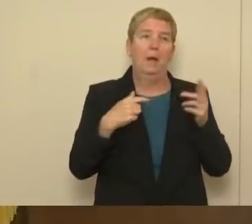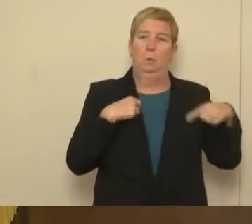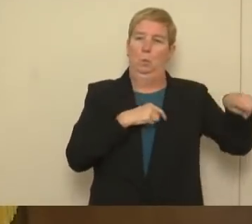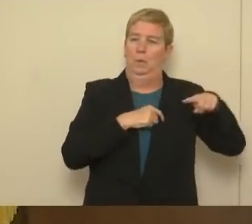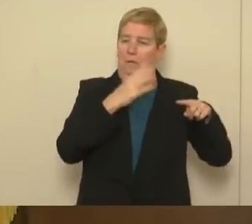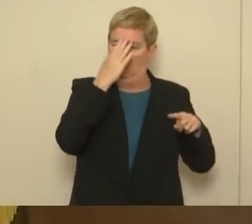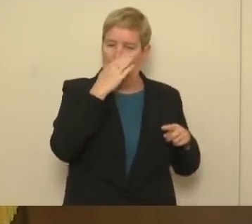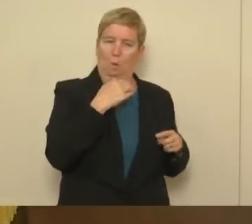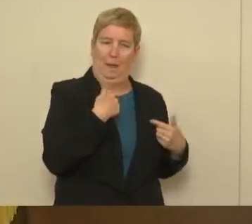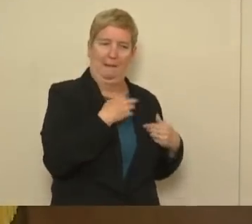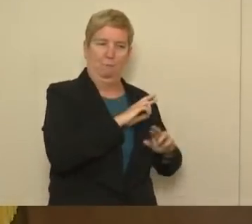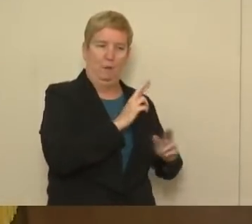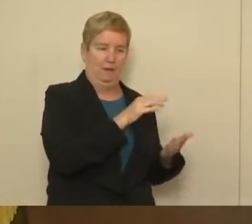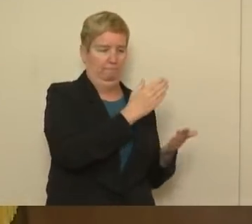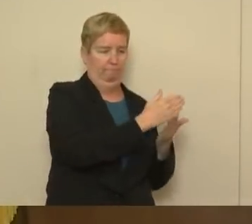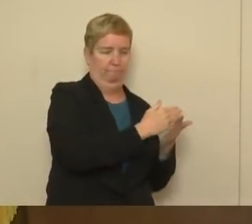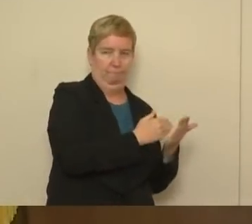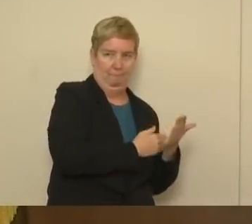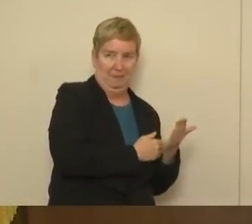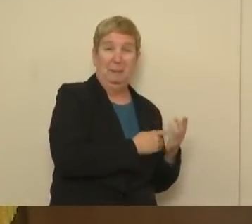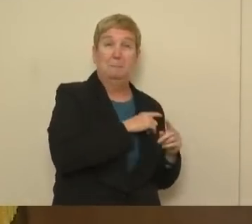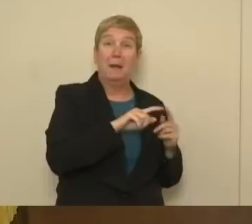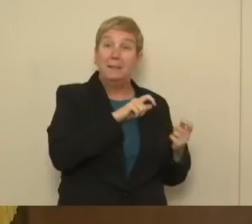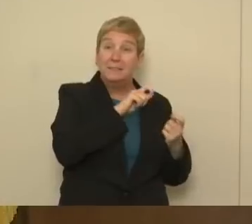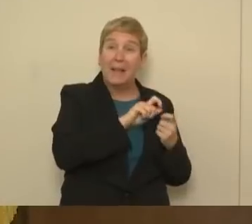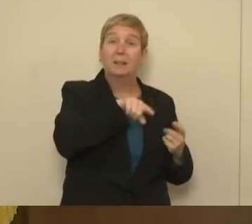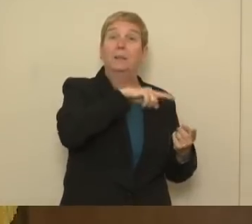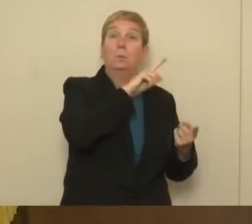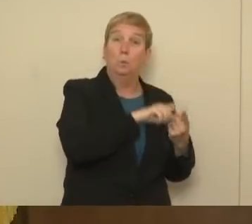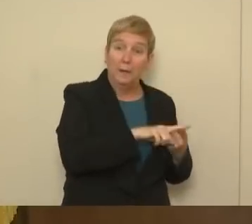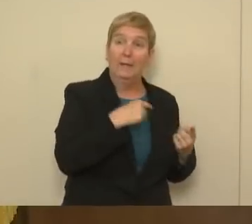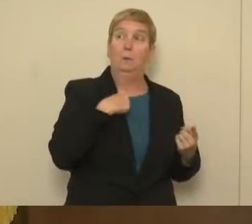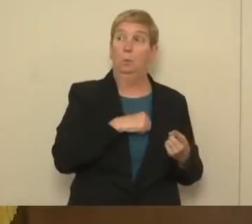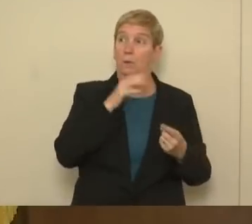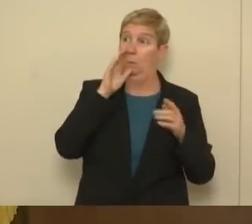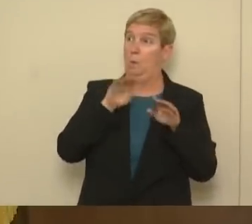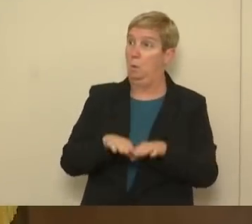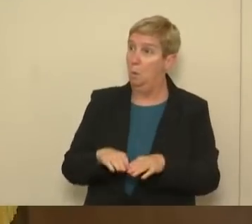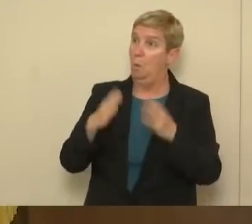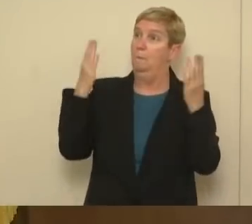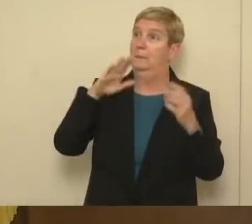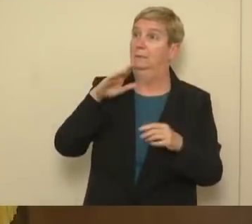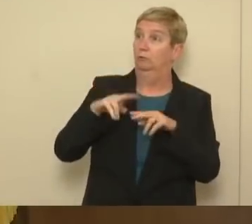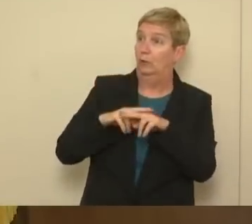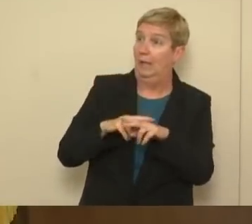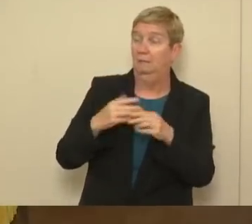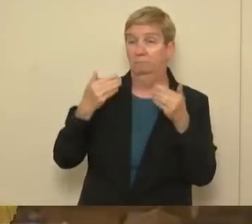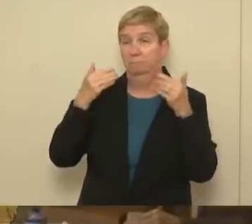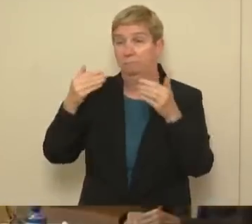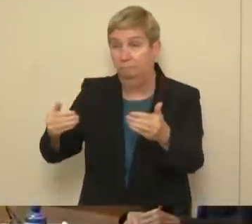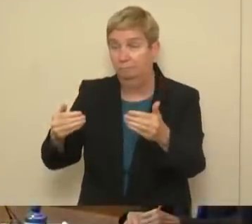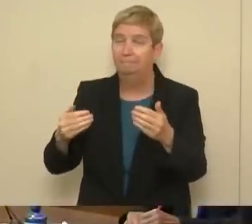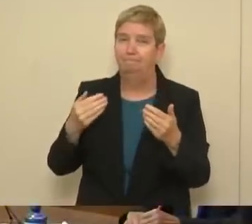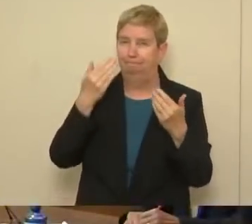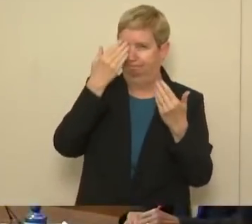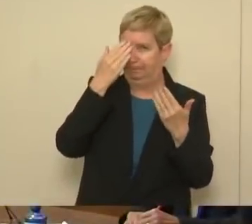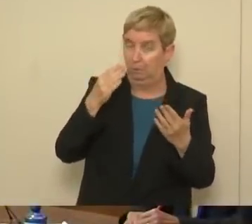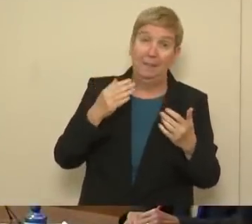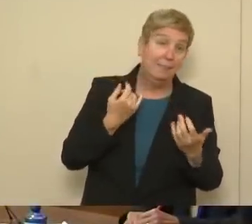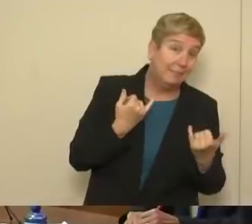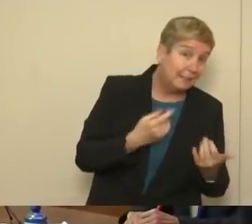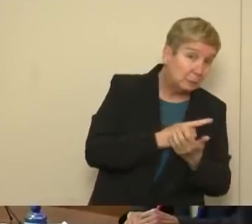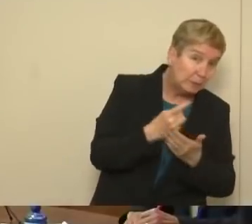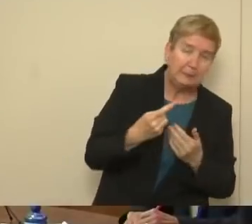risk we can introduce. But no, I have not made a decision, and I don't think that will happen this week. Thank you very much for reminding